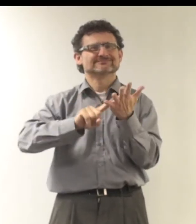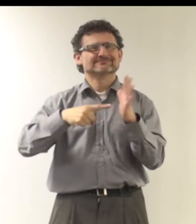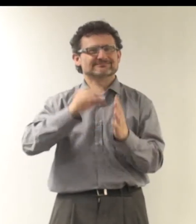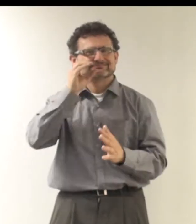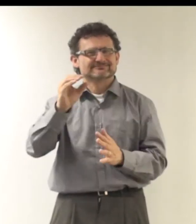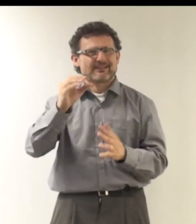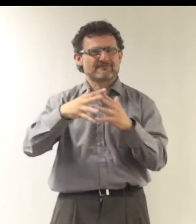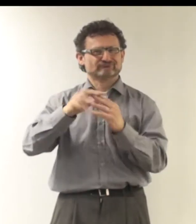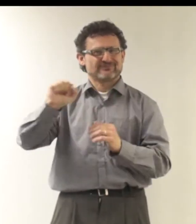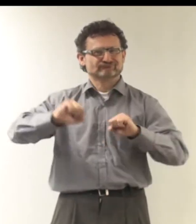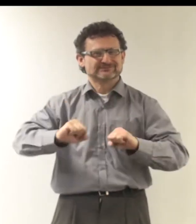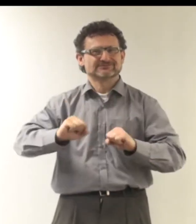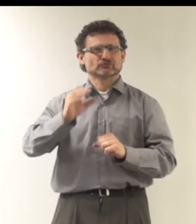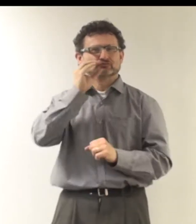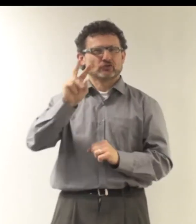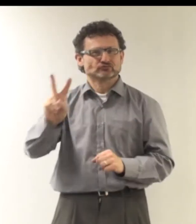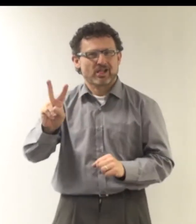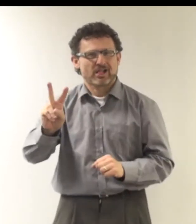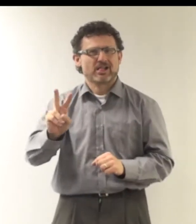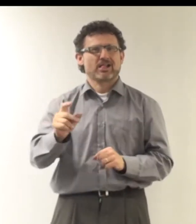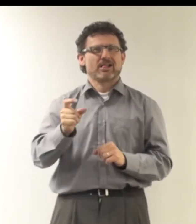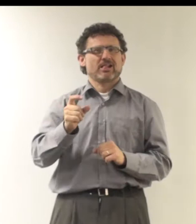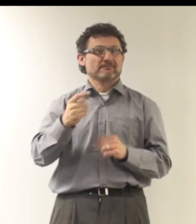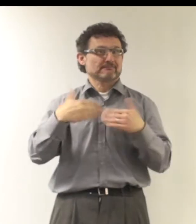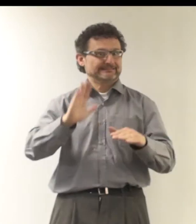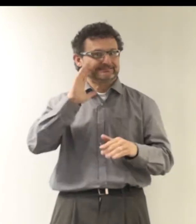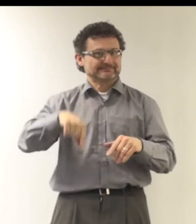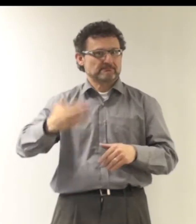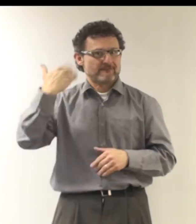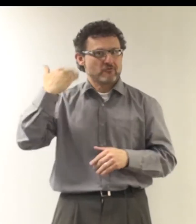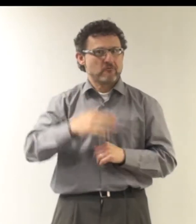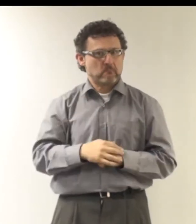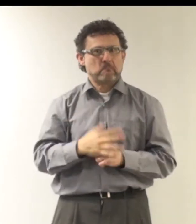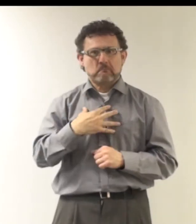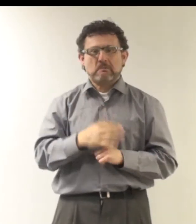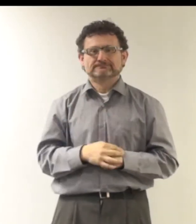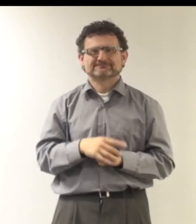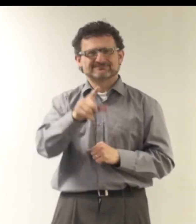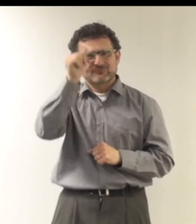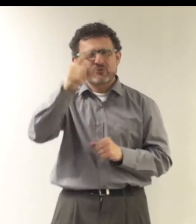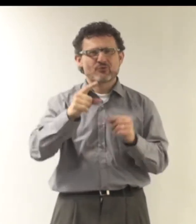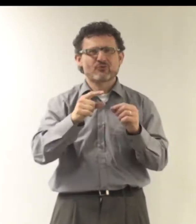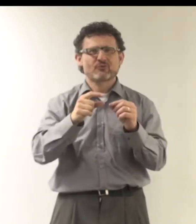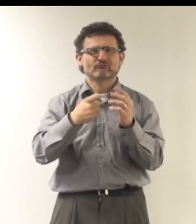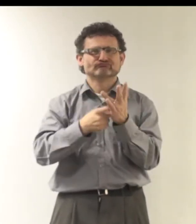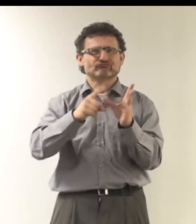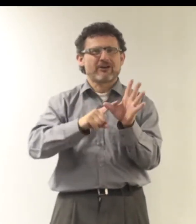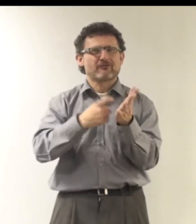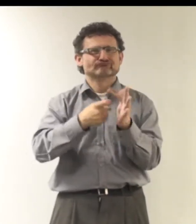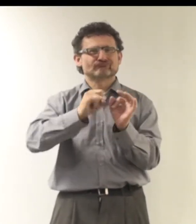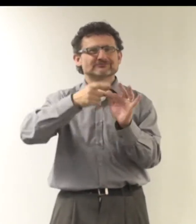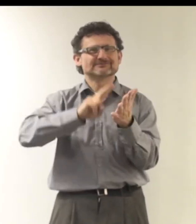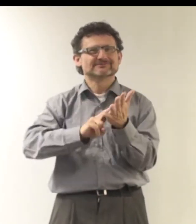this time to tell you a little bit about our campaign and obviously to beg for help, time, money, energy,